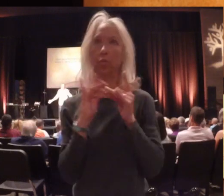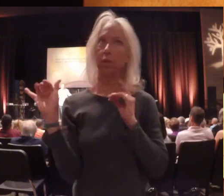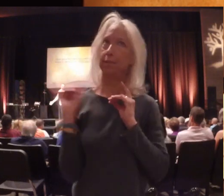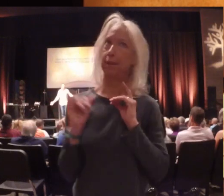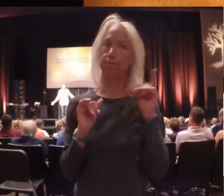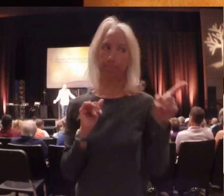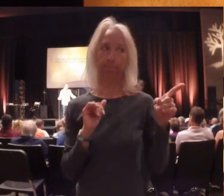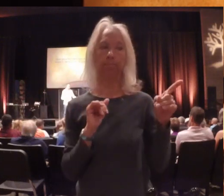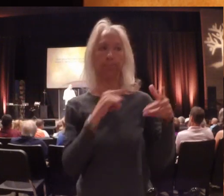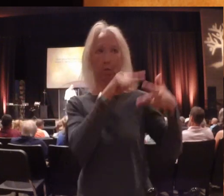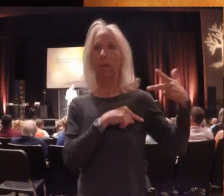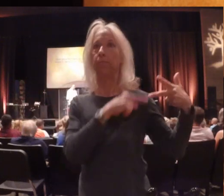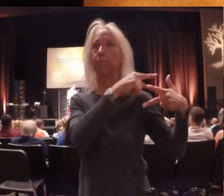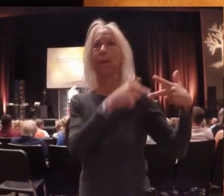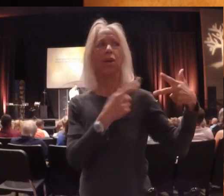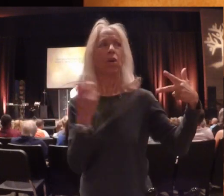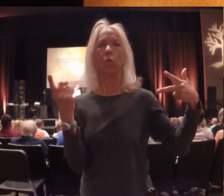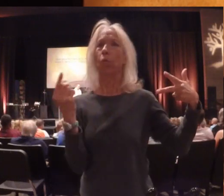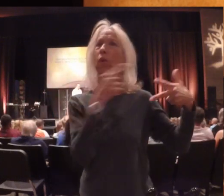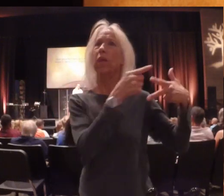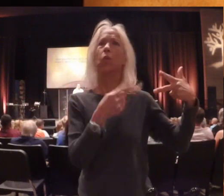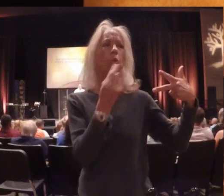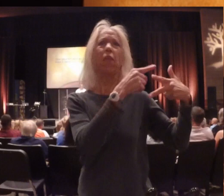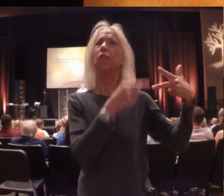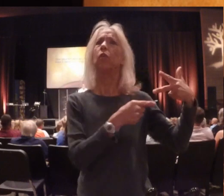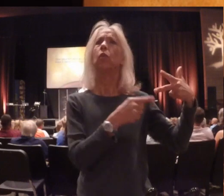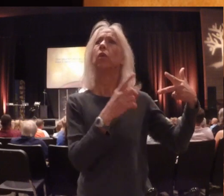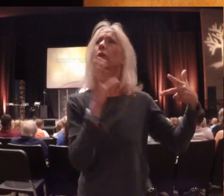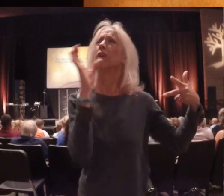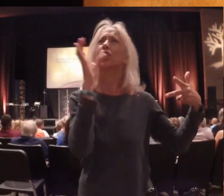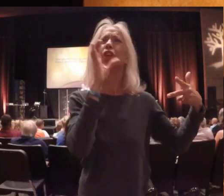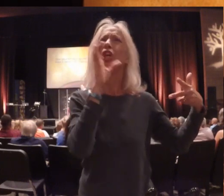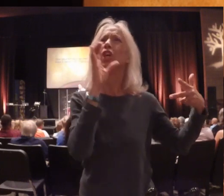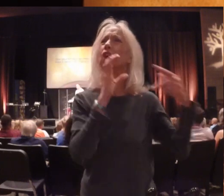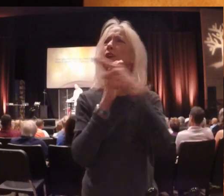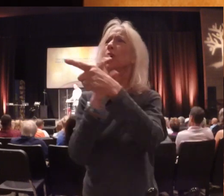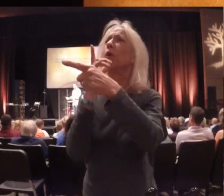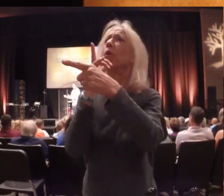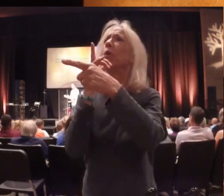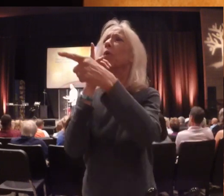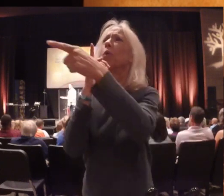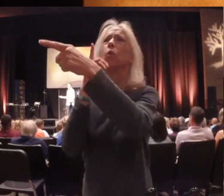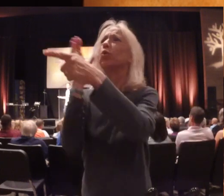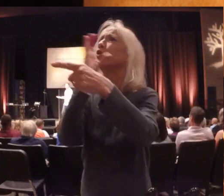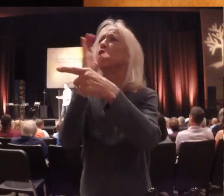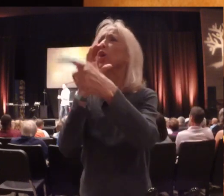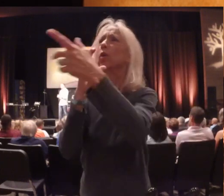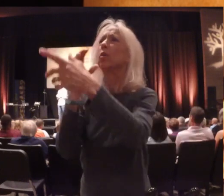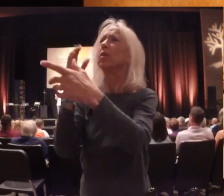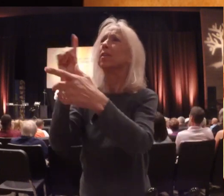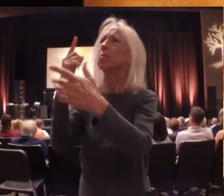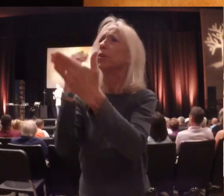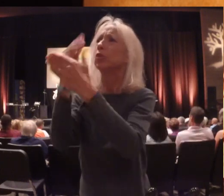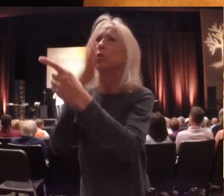kings. And what do? To get help from God, they look for someone who's close to God. I mean, this happens to us as pastors too.